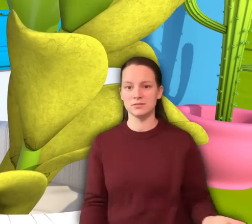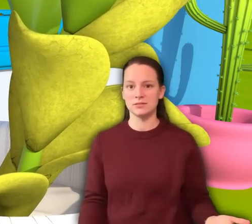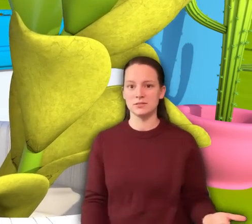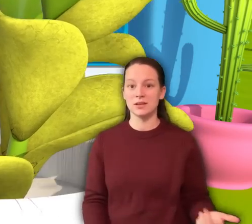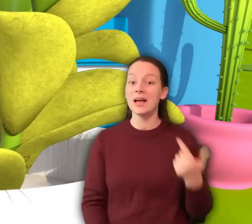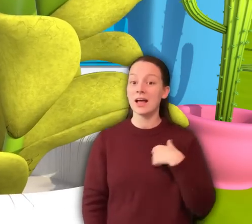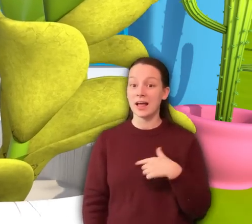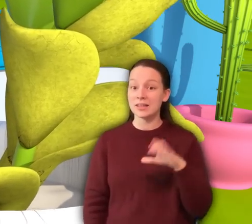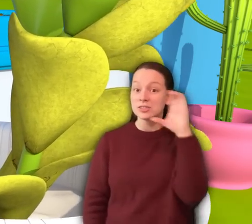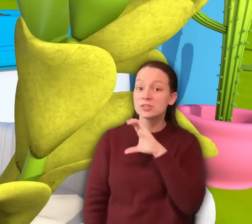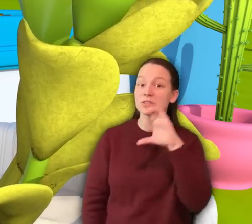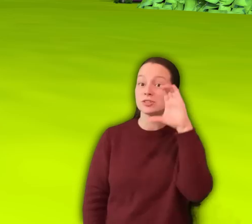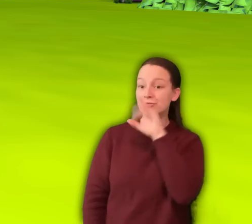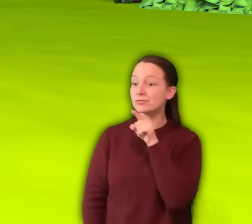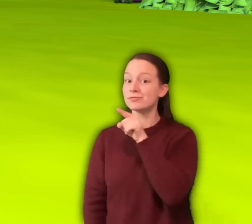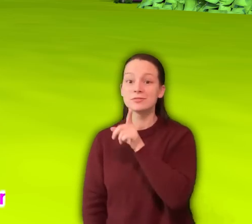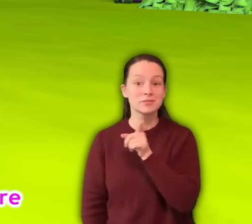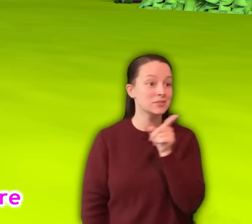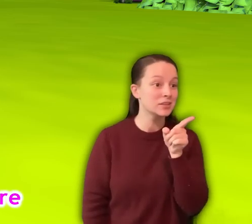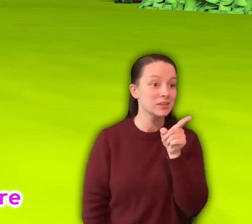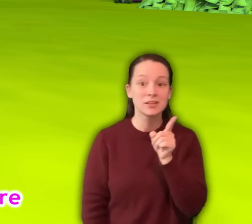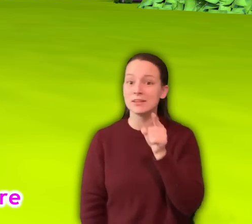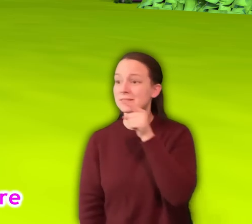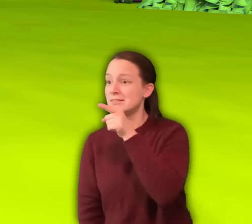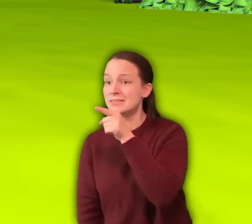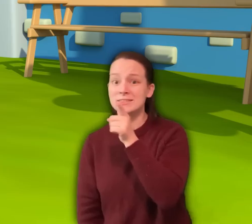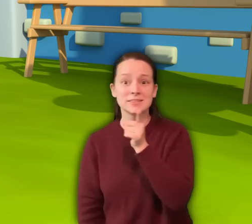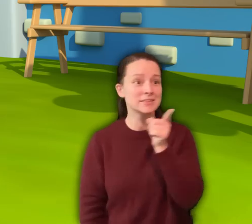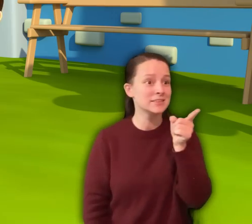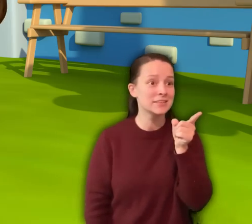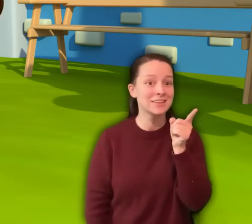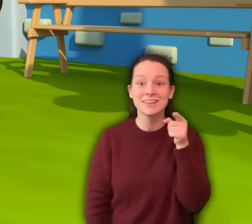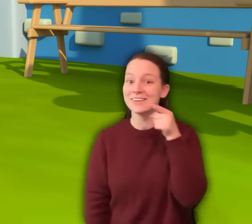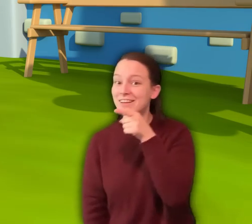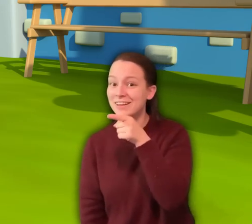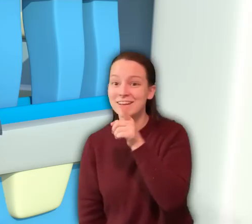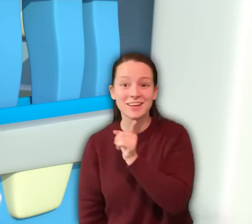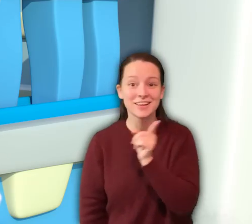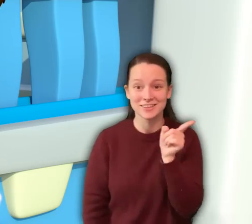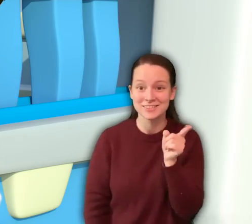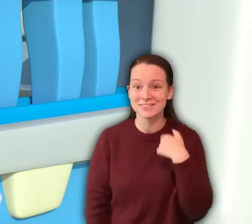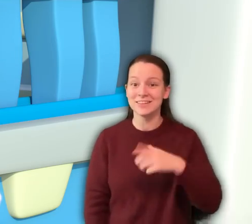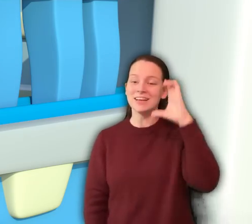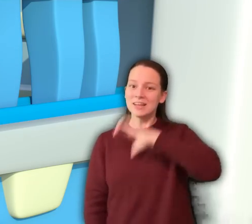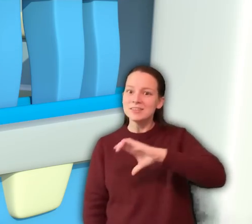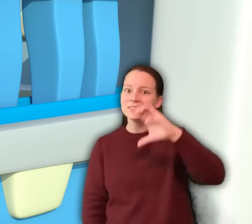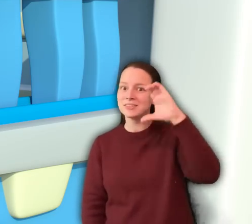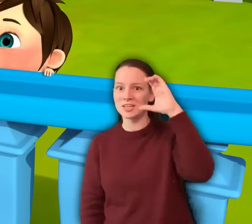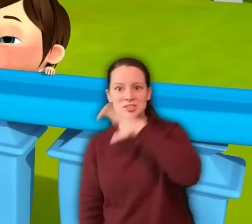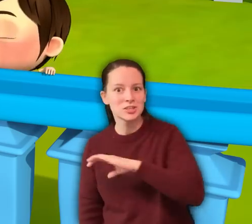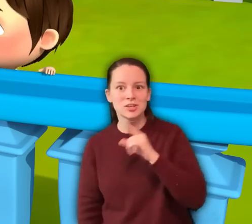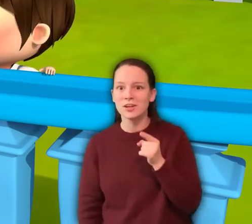day I looked for the ball here and there here and there here and